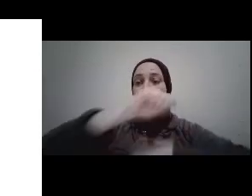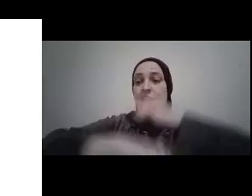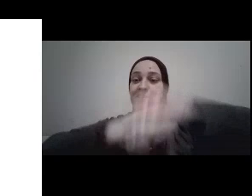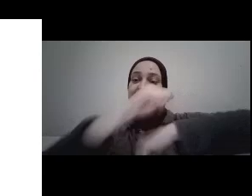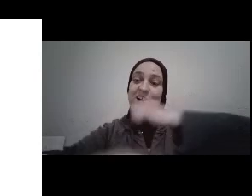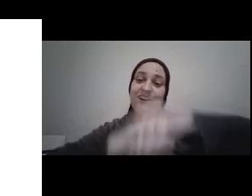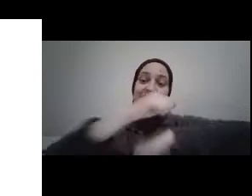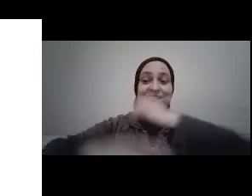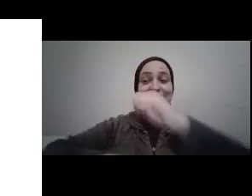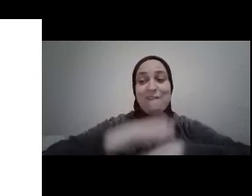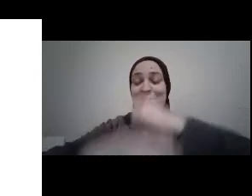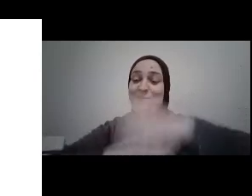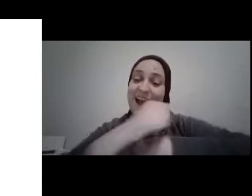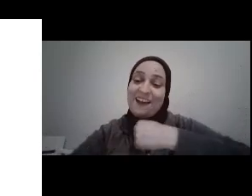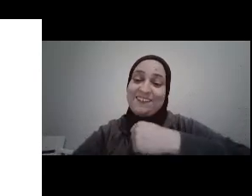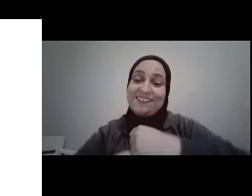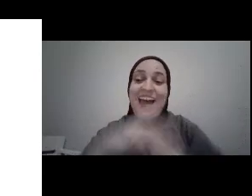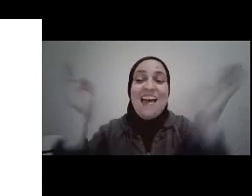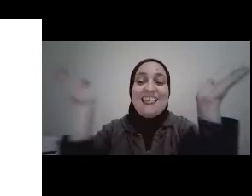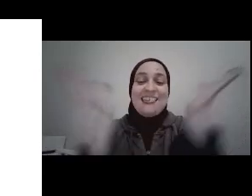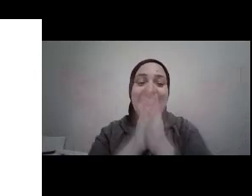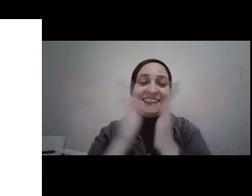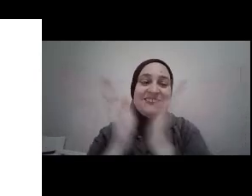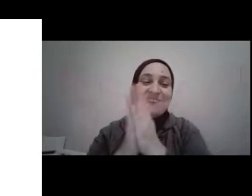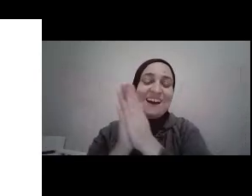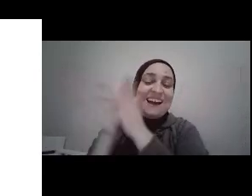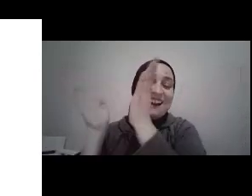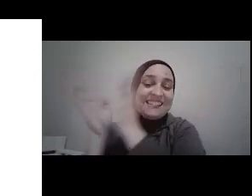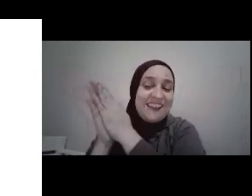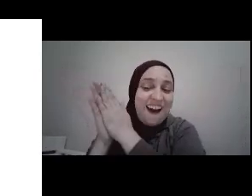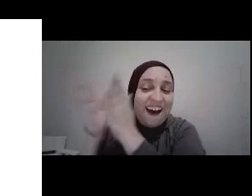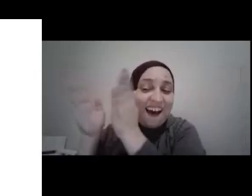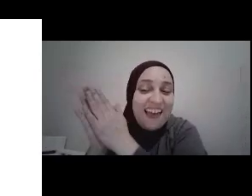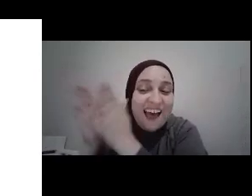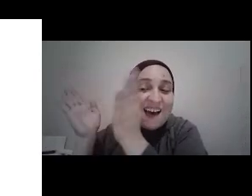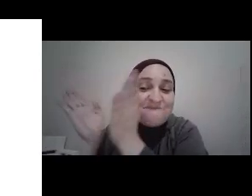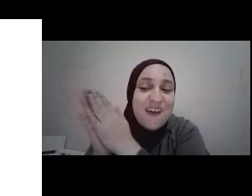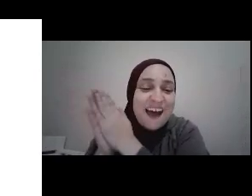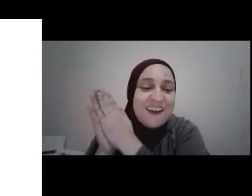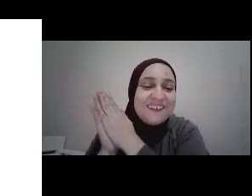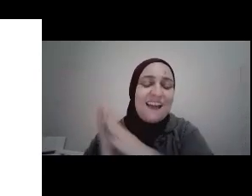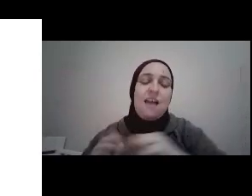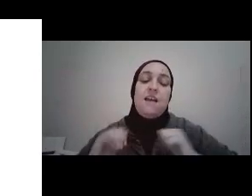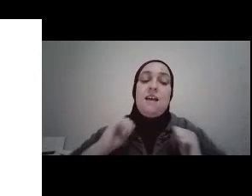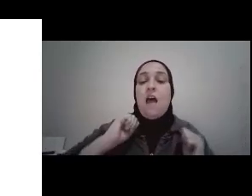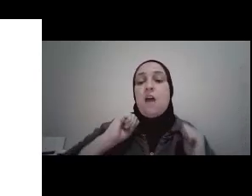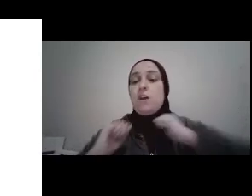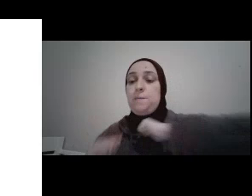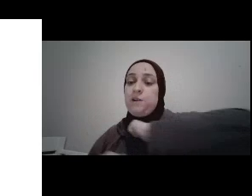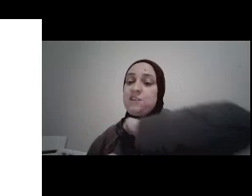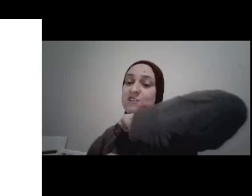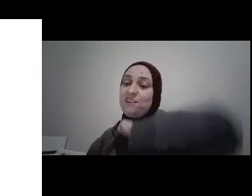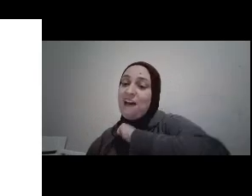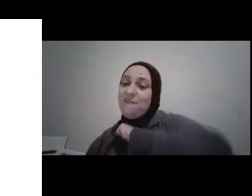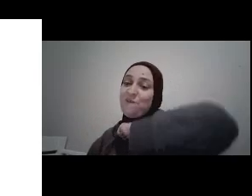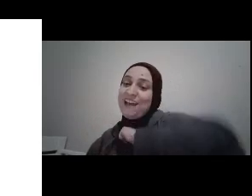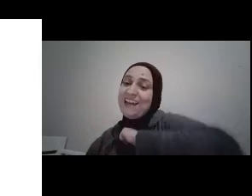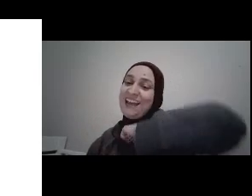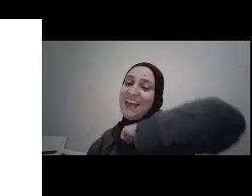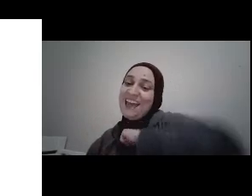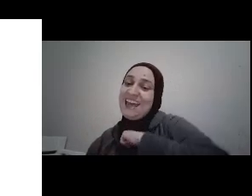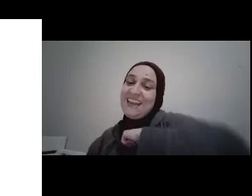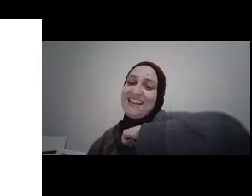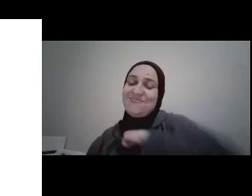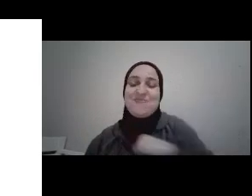pokey and you turn yourself around. That's what it's all about. You put your left